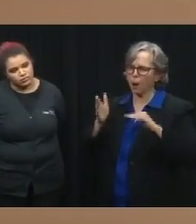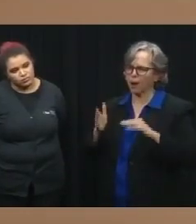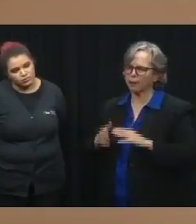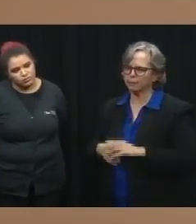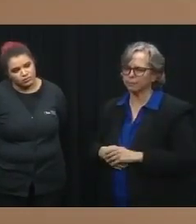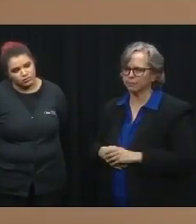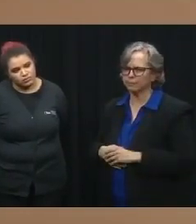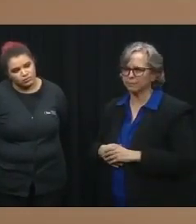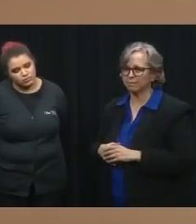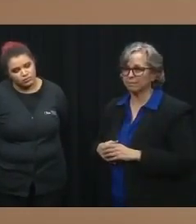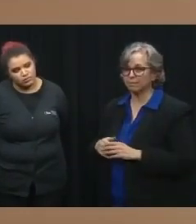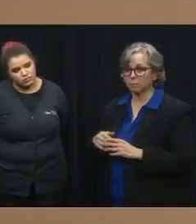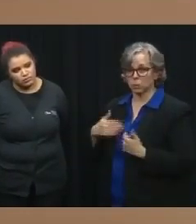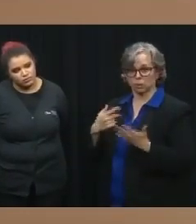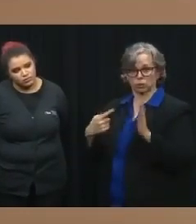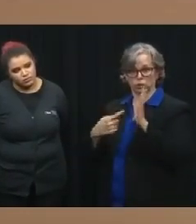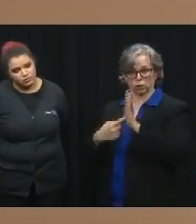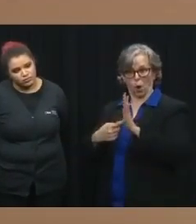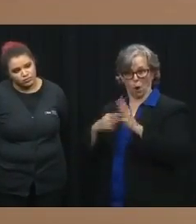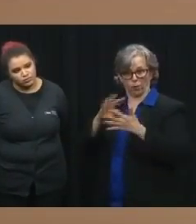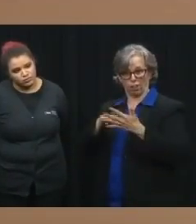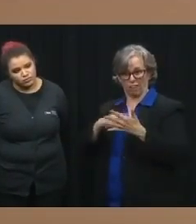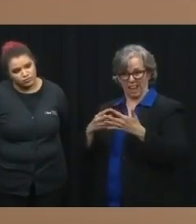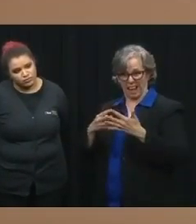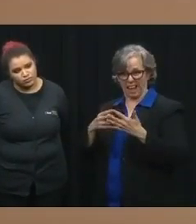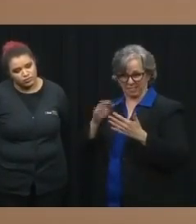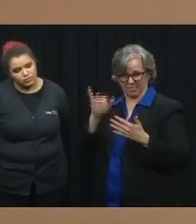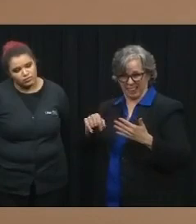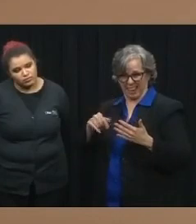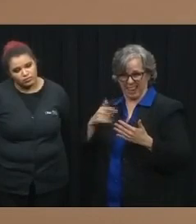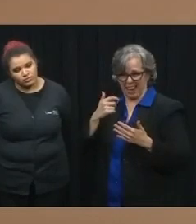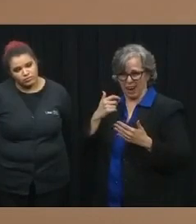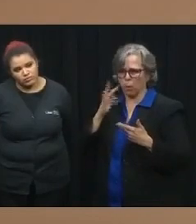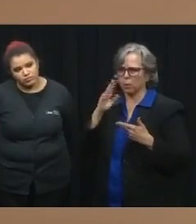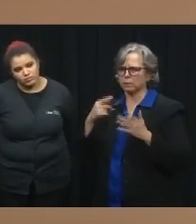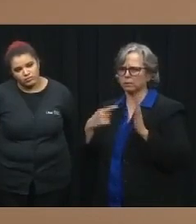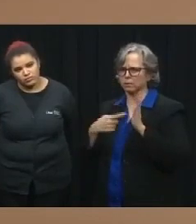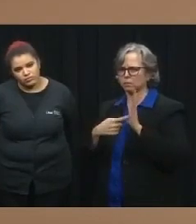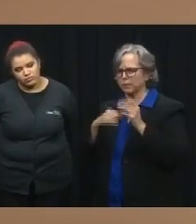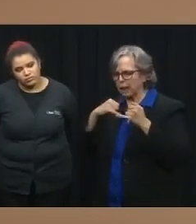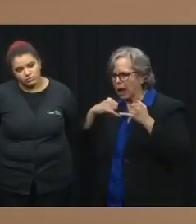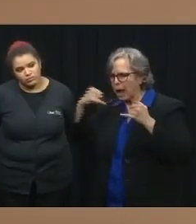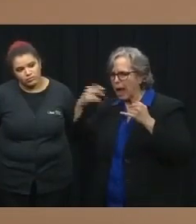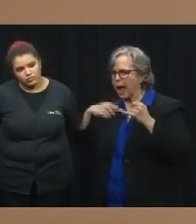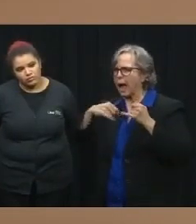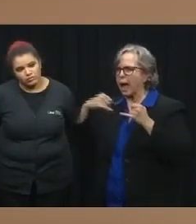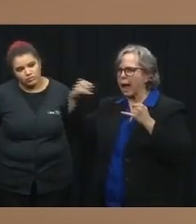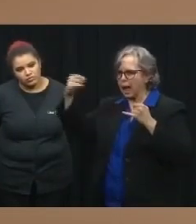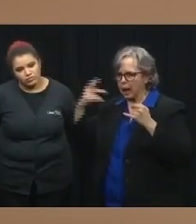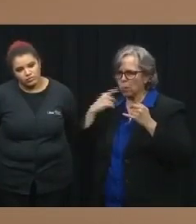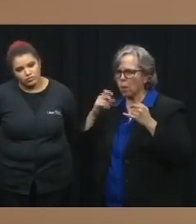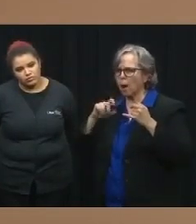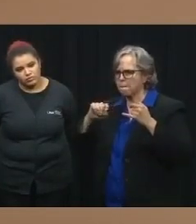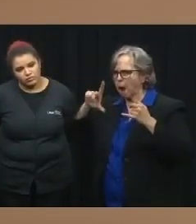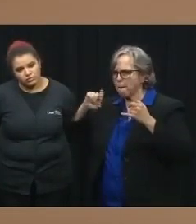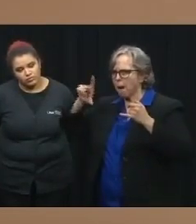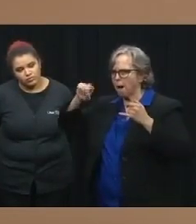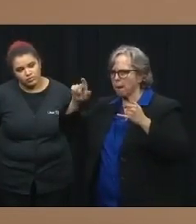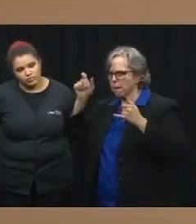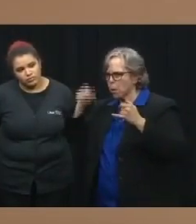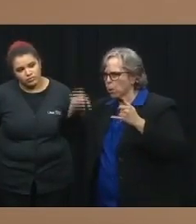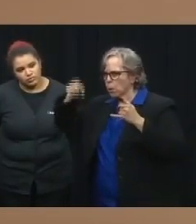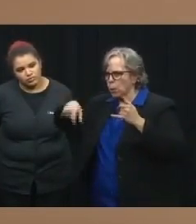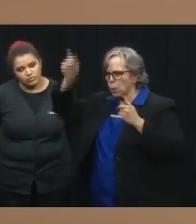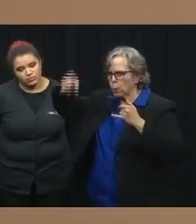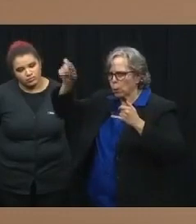we're going to do trend lines, and you're going to see numbers go above and below, but what I'm looking for is that slope. Remember our slope, even on